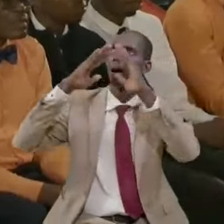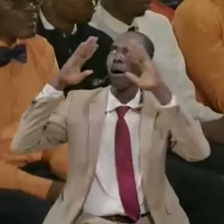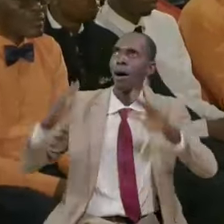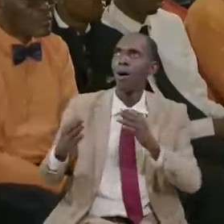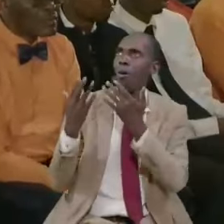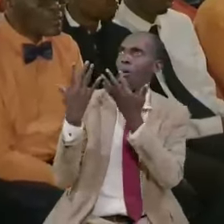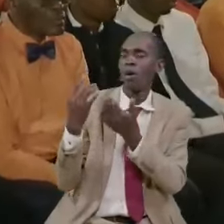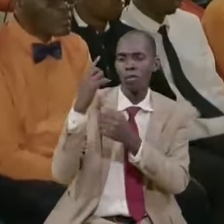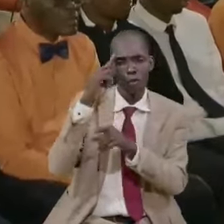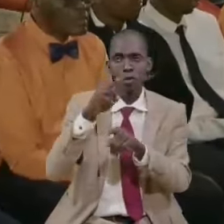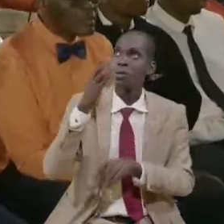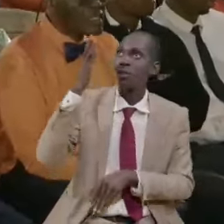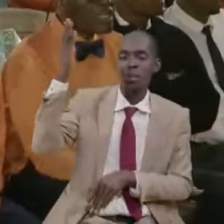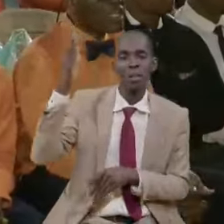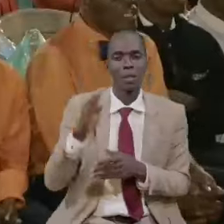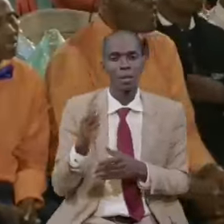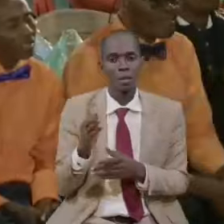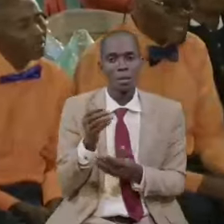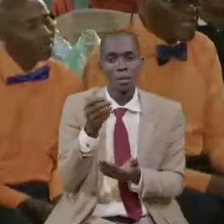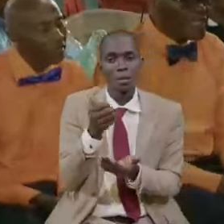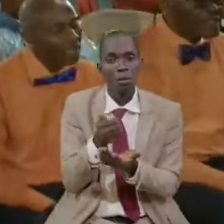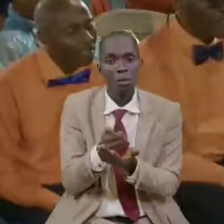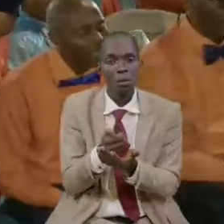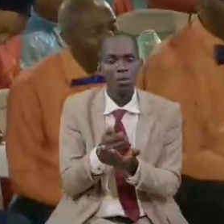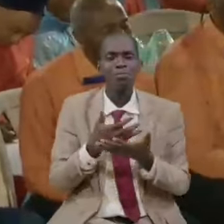That's all the amen for the mansion waiting for you.